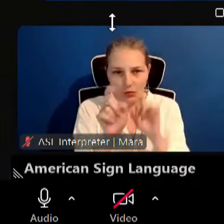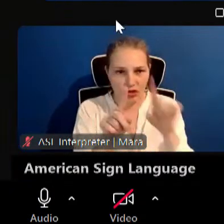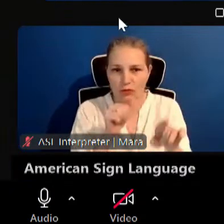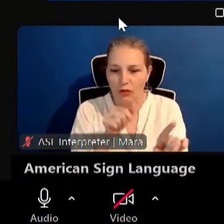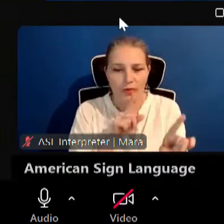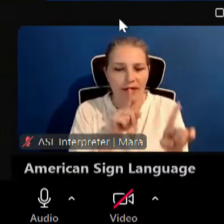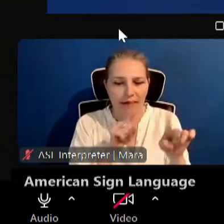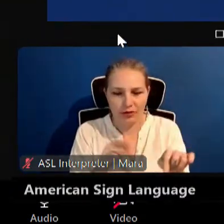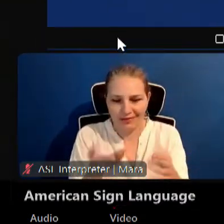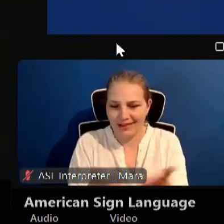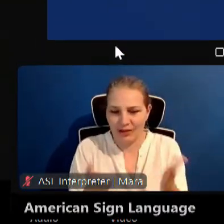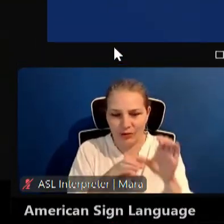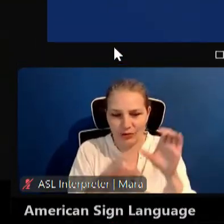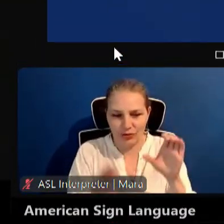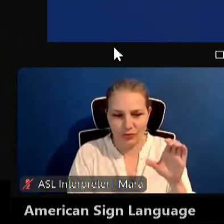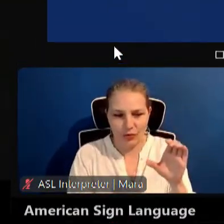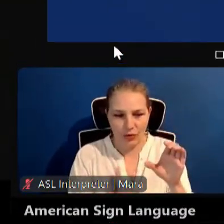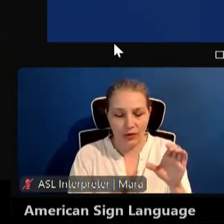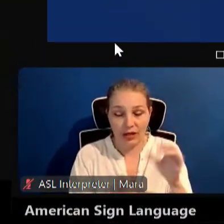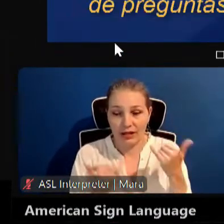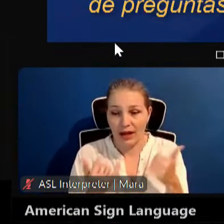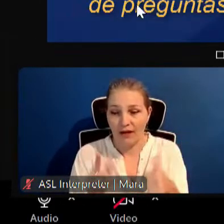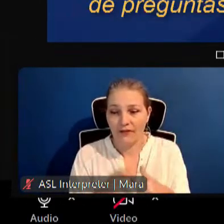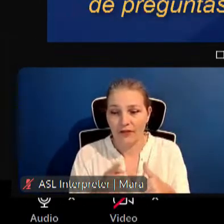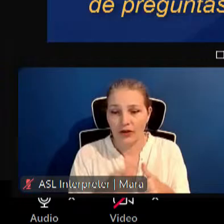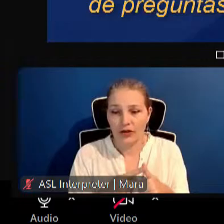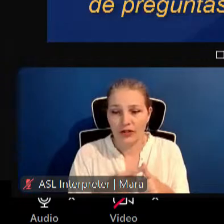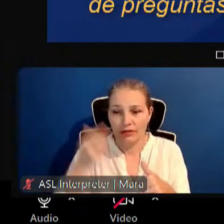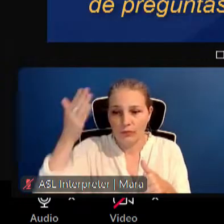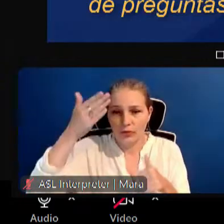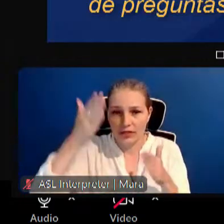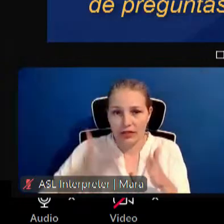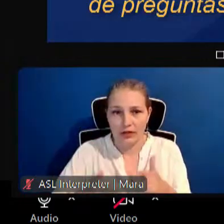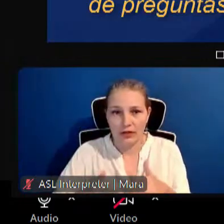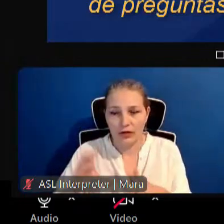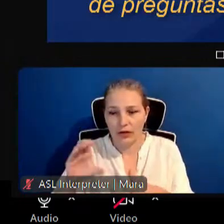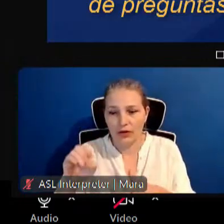our first presenter, Colonel Abichon.